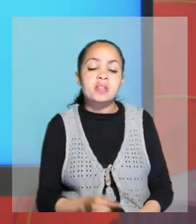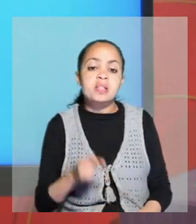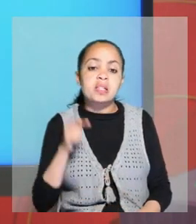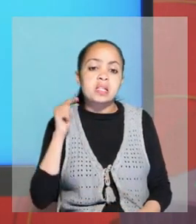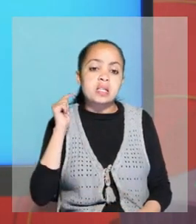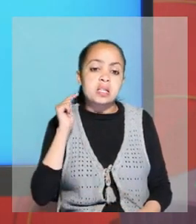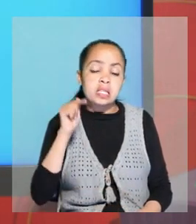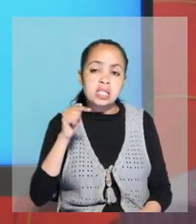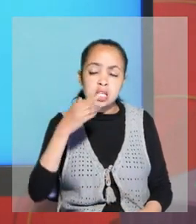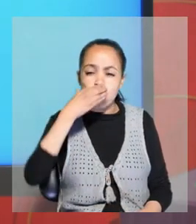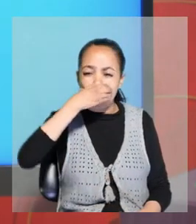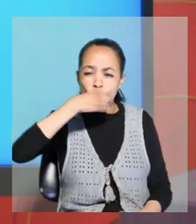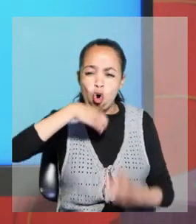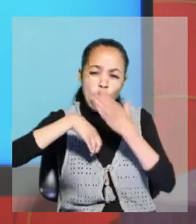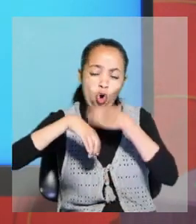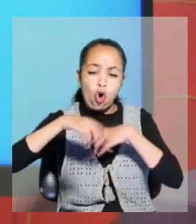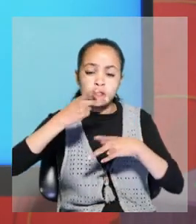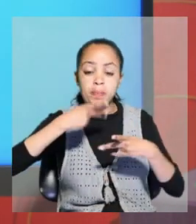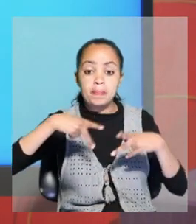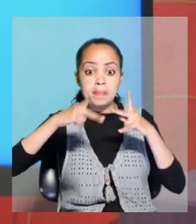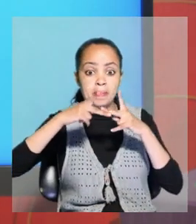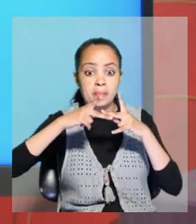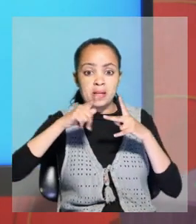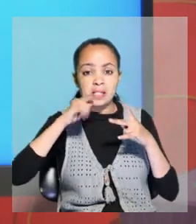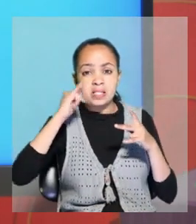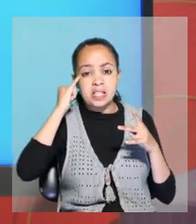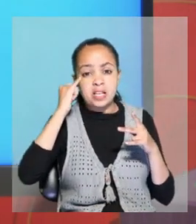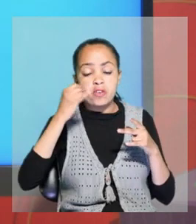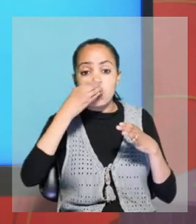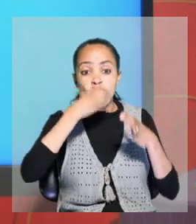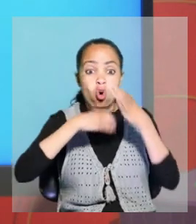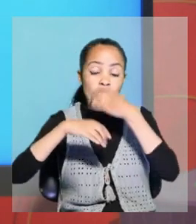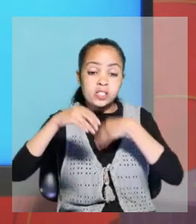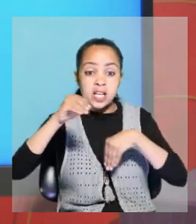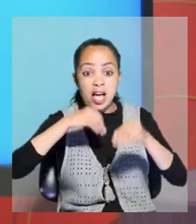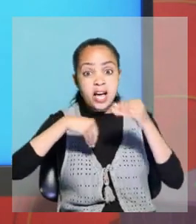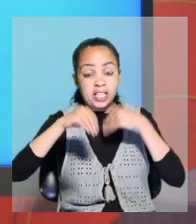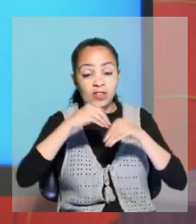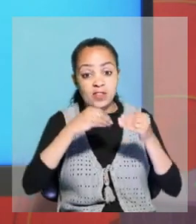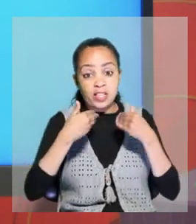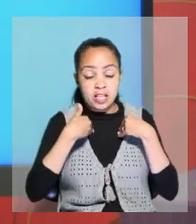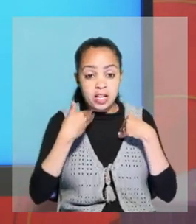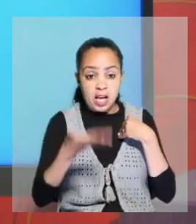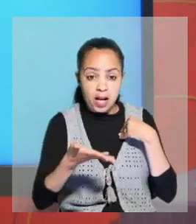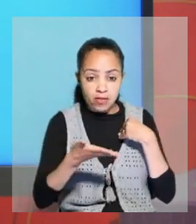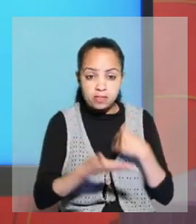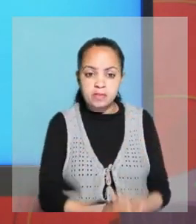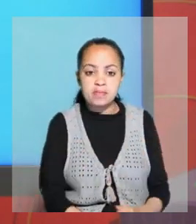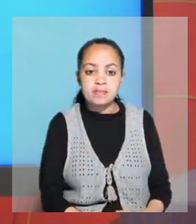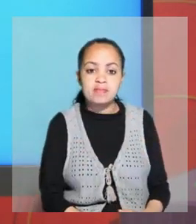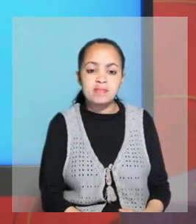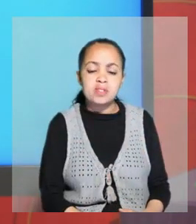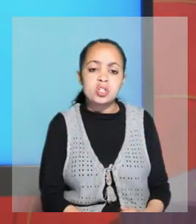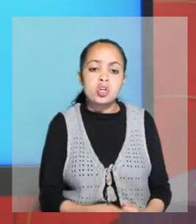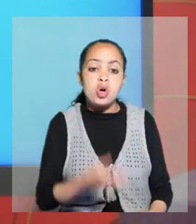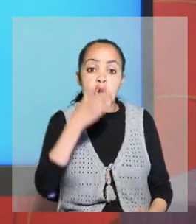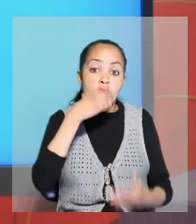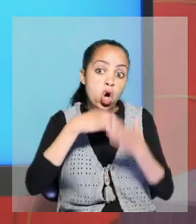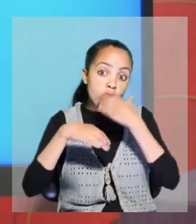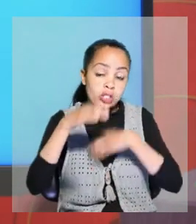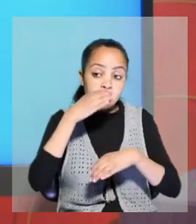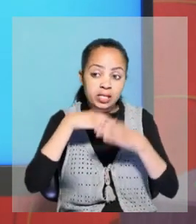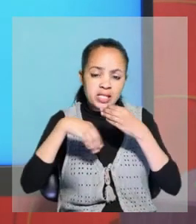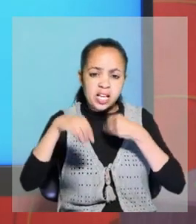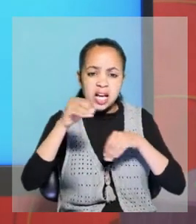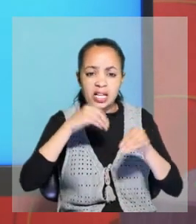hot tropical environment, if there is hotness activity encountered or hotness